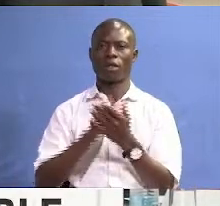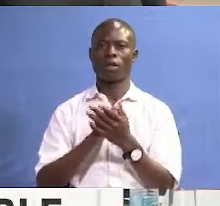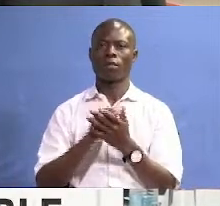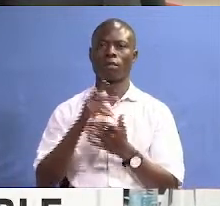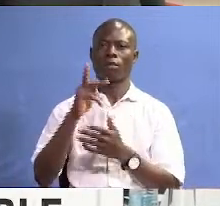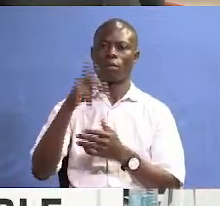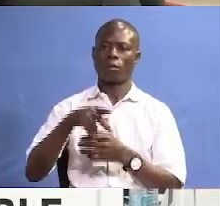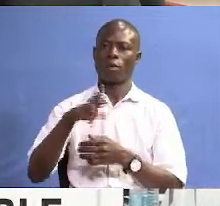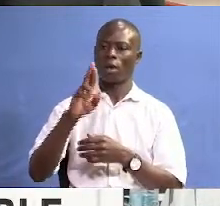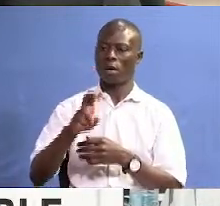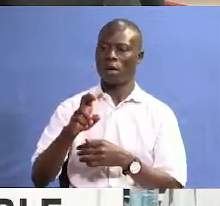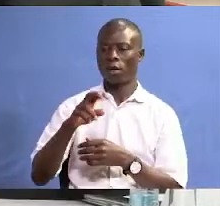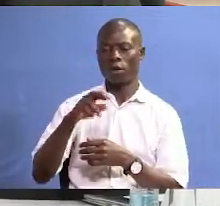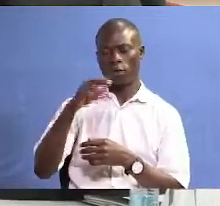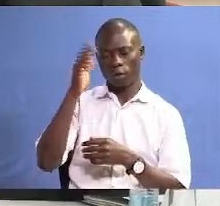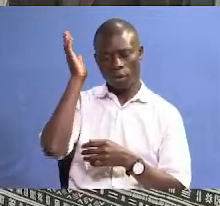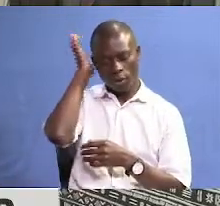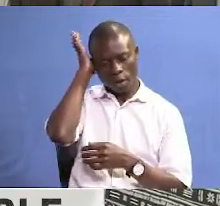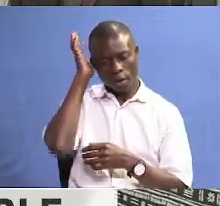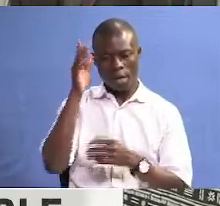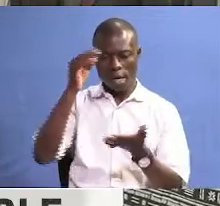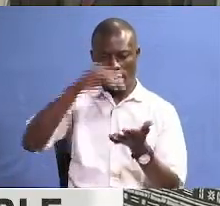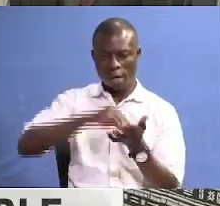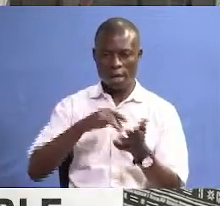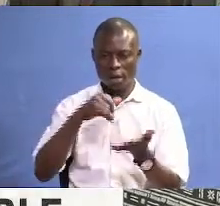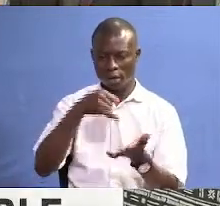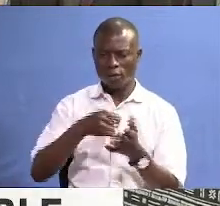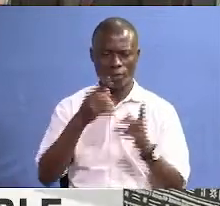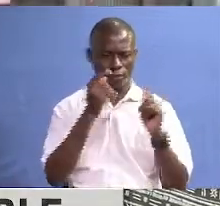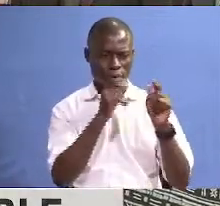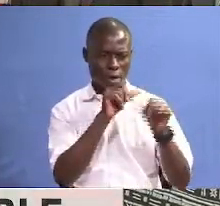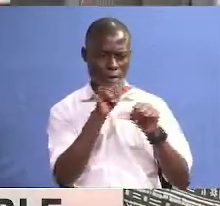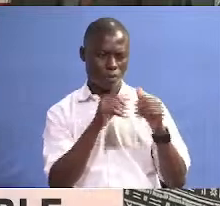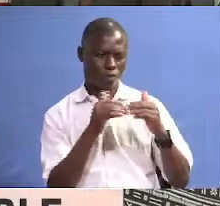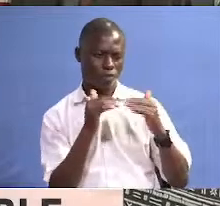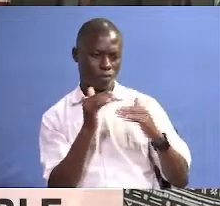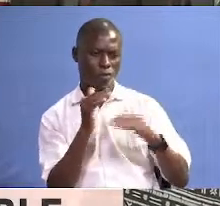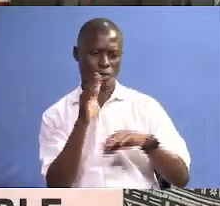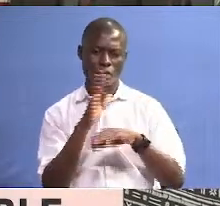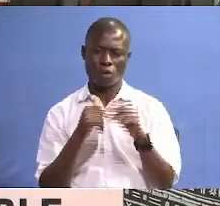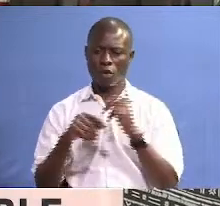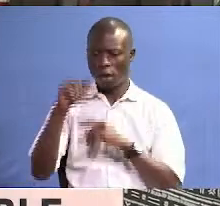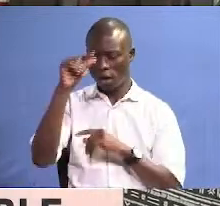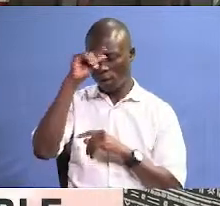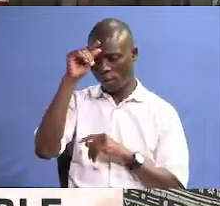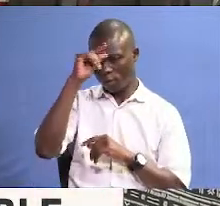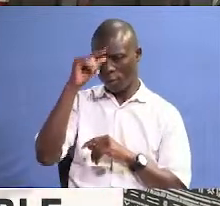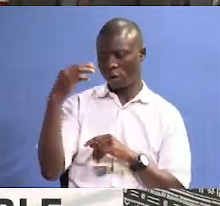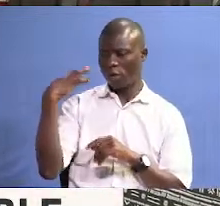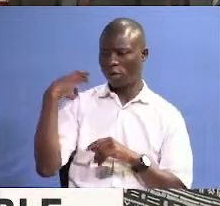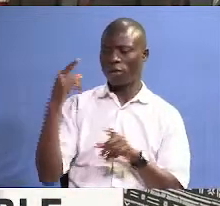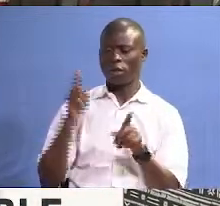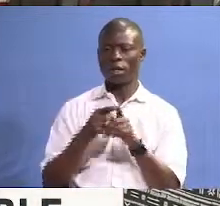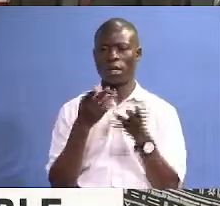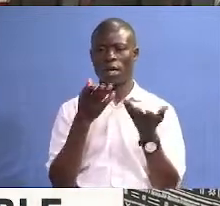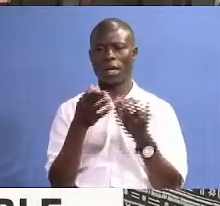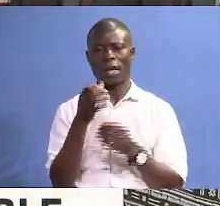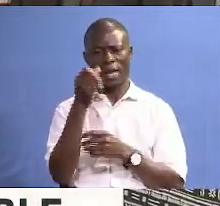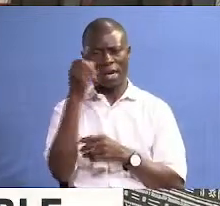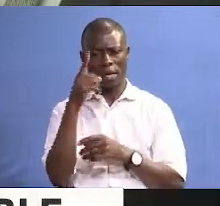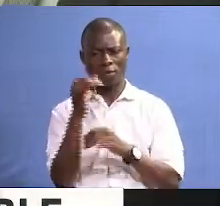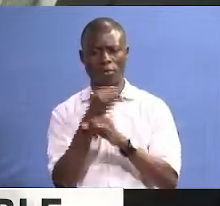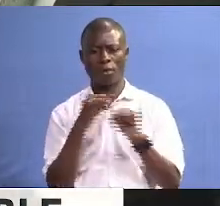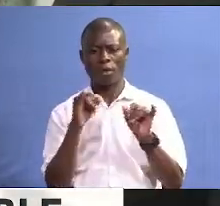Cabinet Secretary Musalia Mudavadi once again intensified the call to government officials to adhere to high standards of